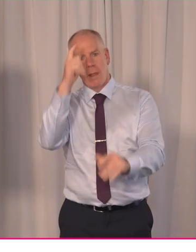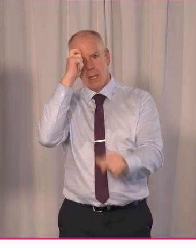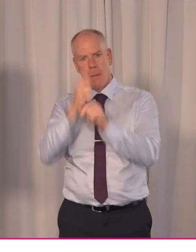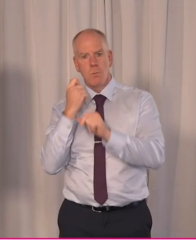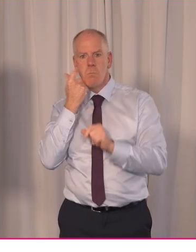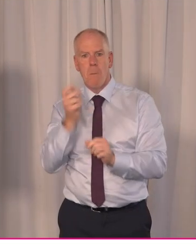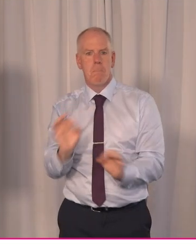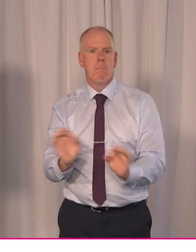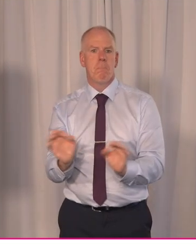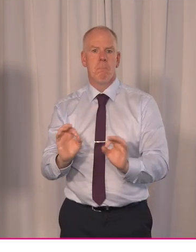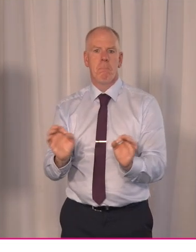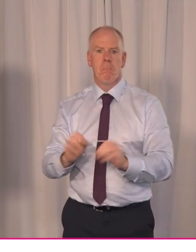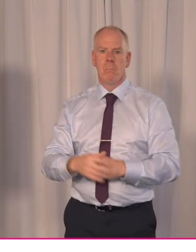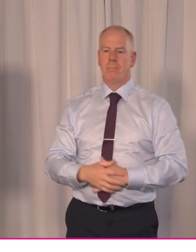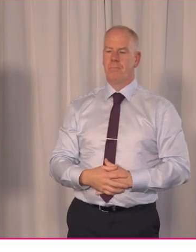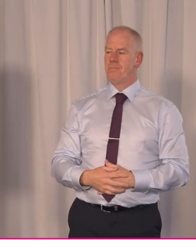don't.